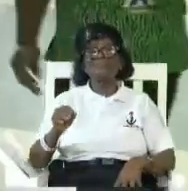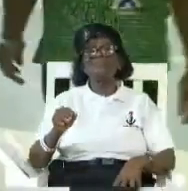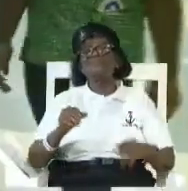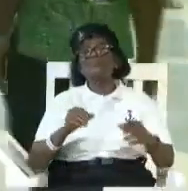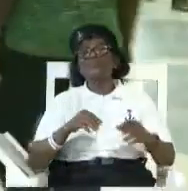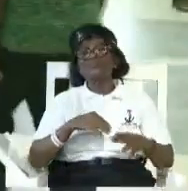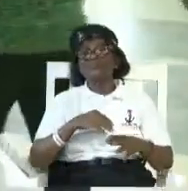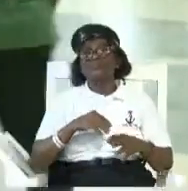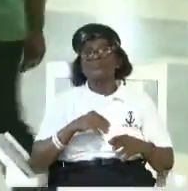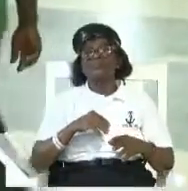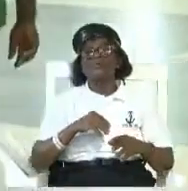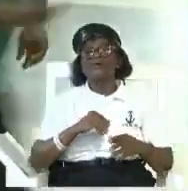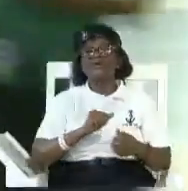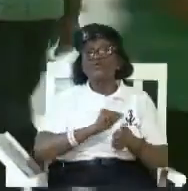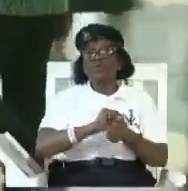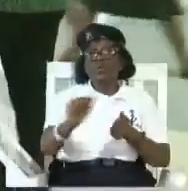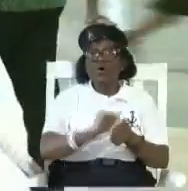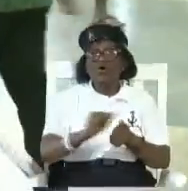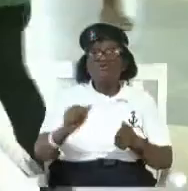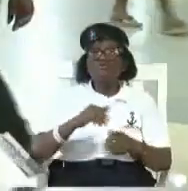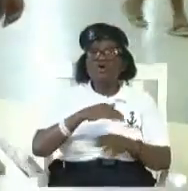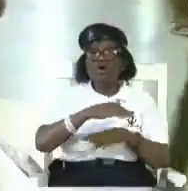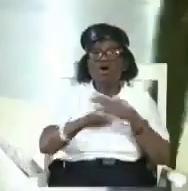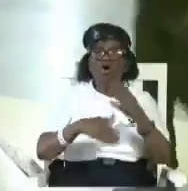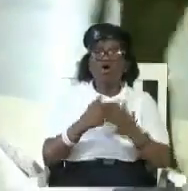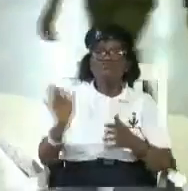all your sins. Four.